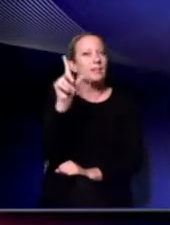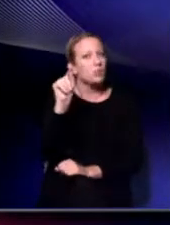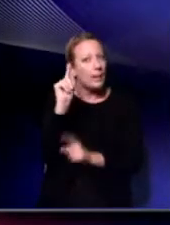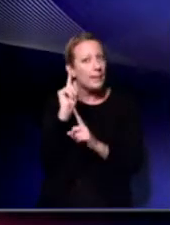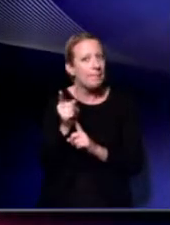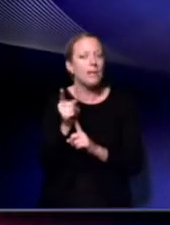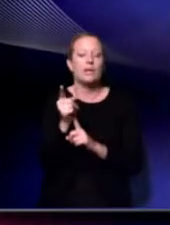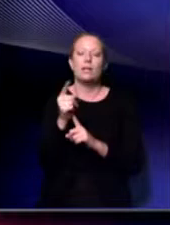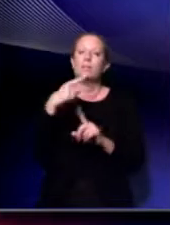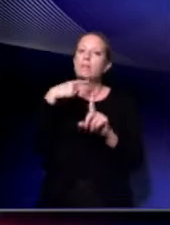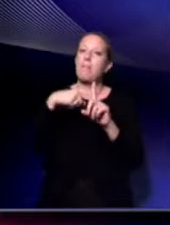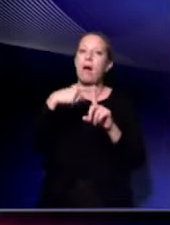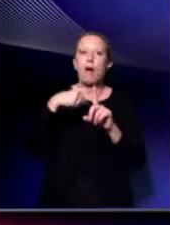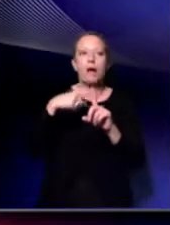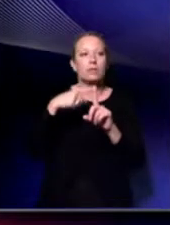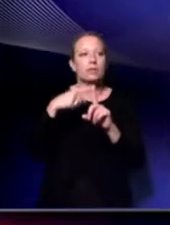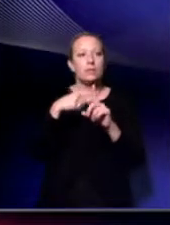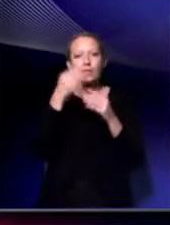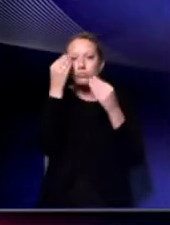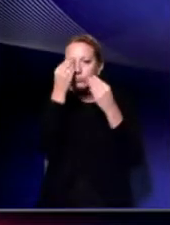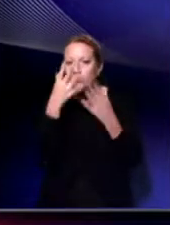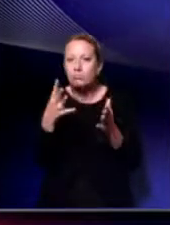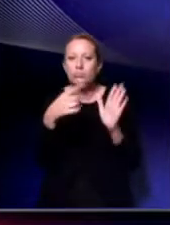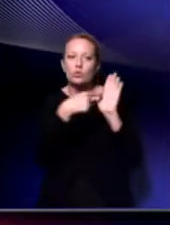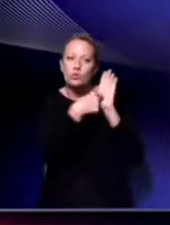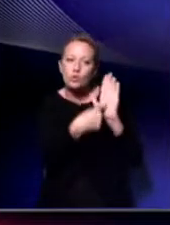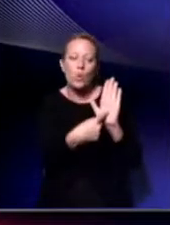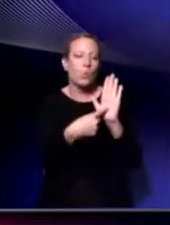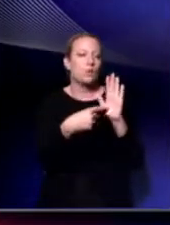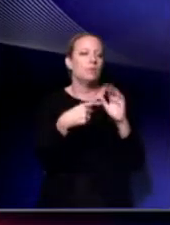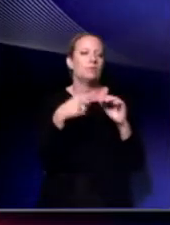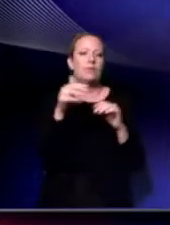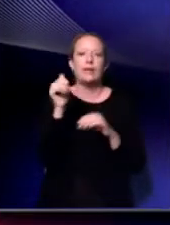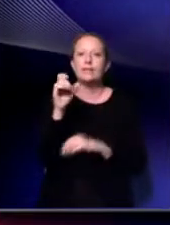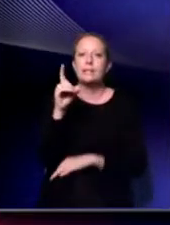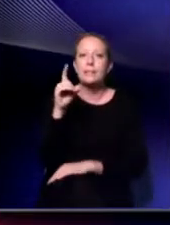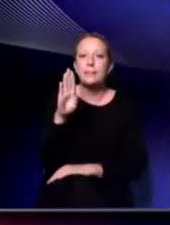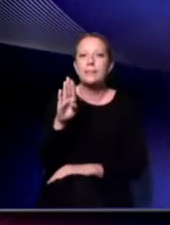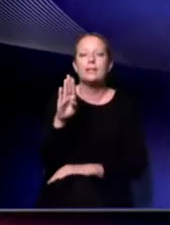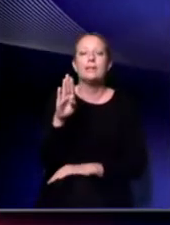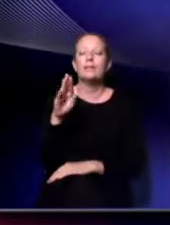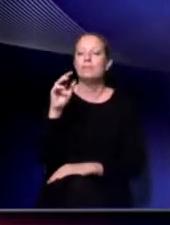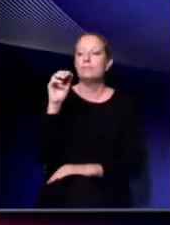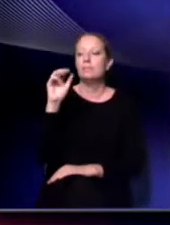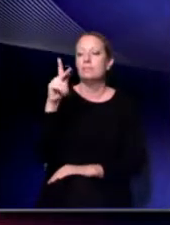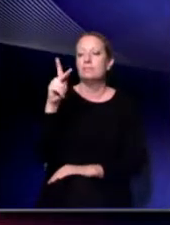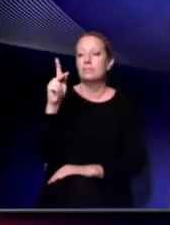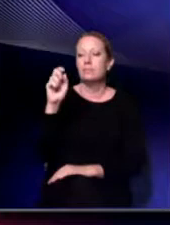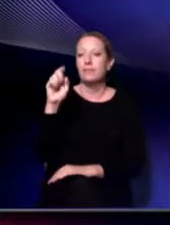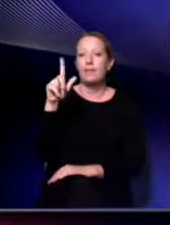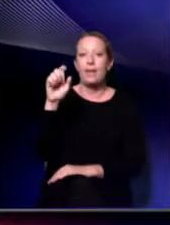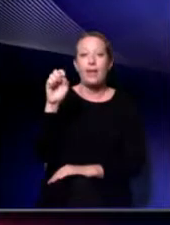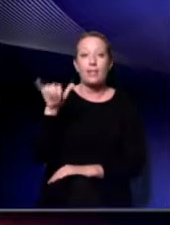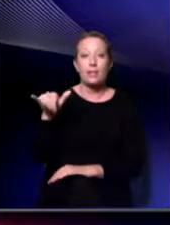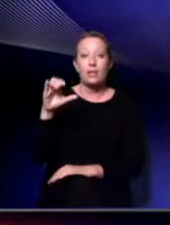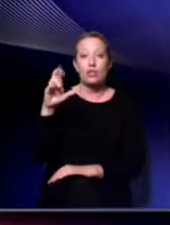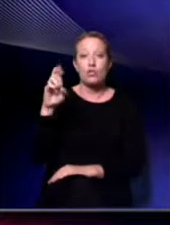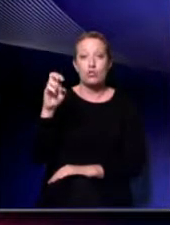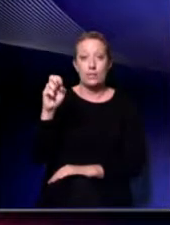about our fantastic program at ASB right now under leadership of Kelly Creasy. And she was interviewed,